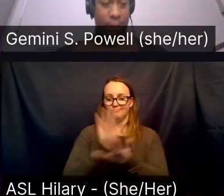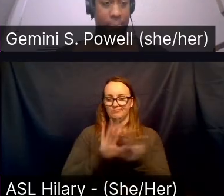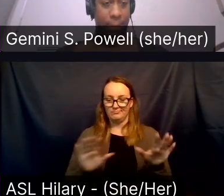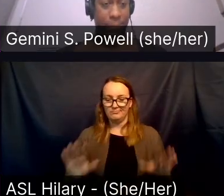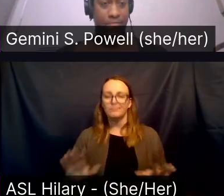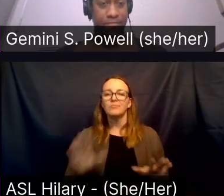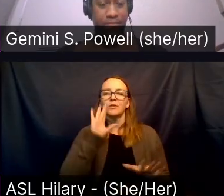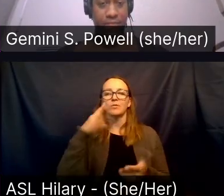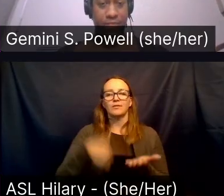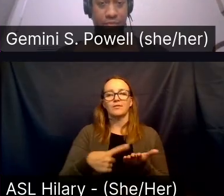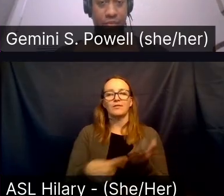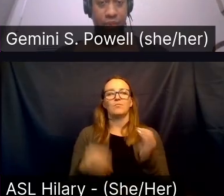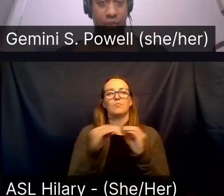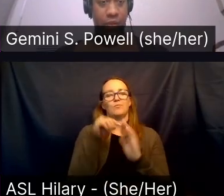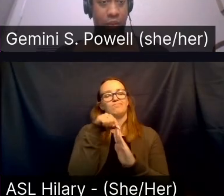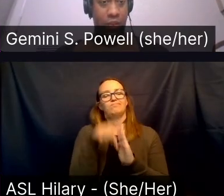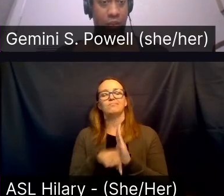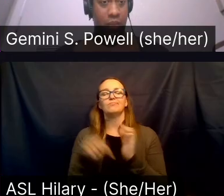CSS.